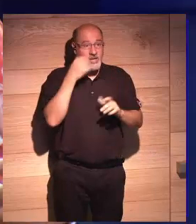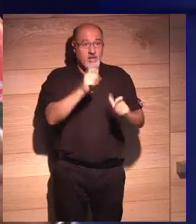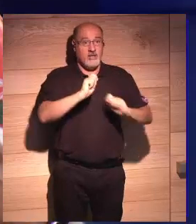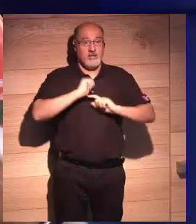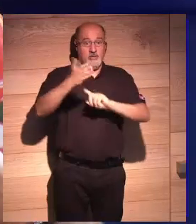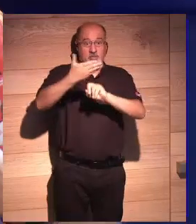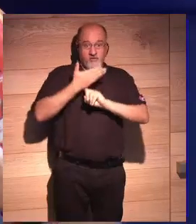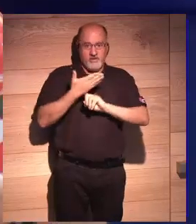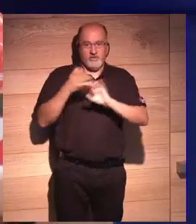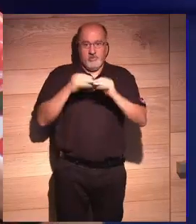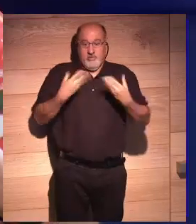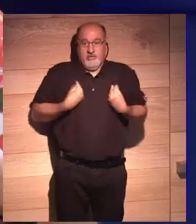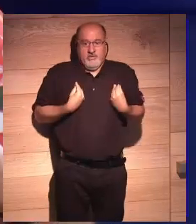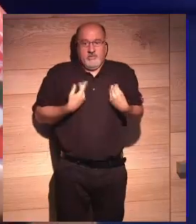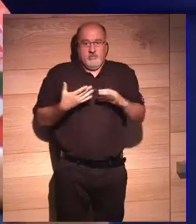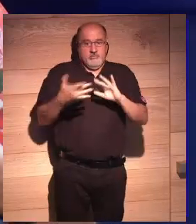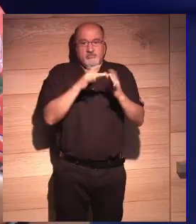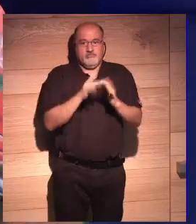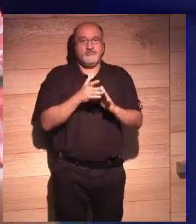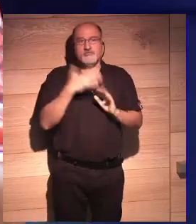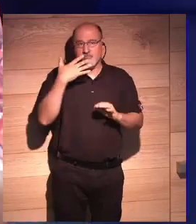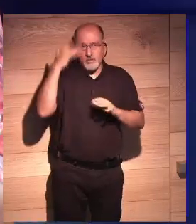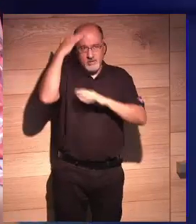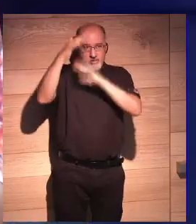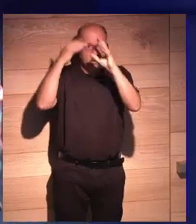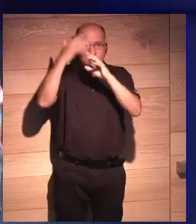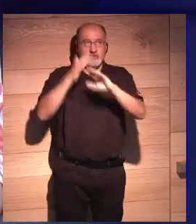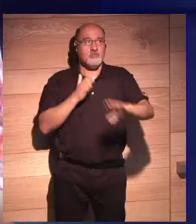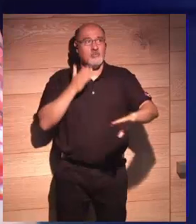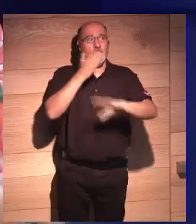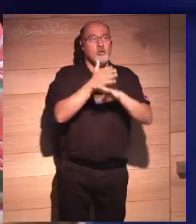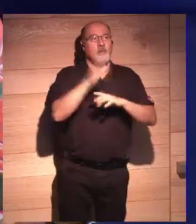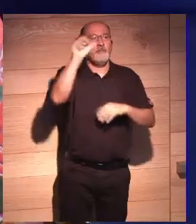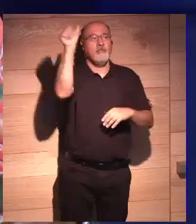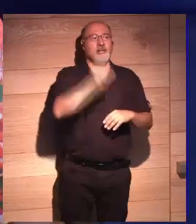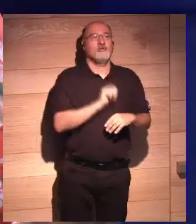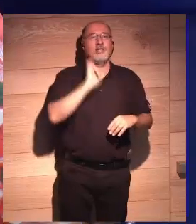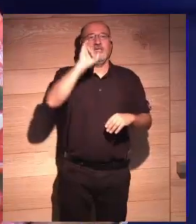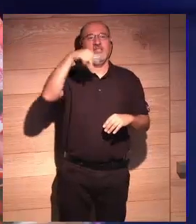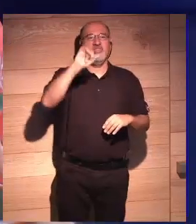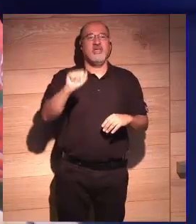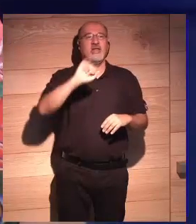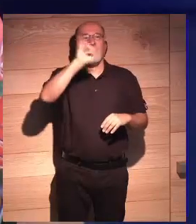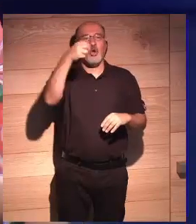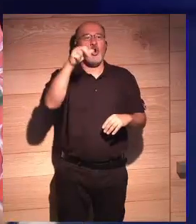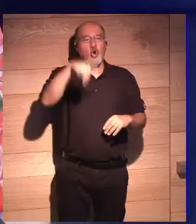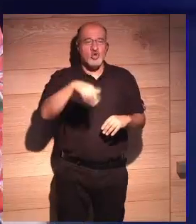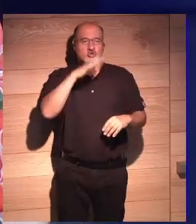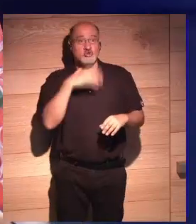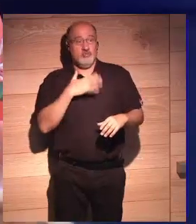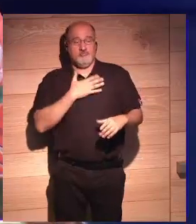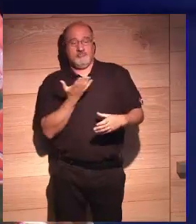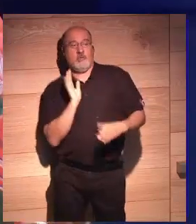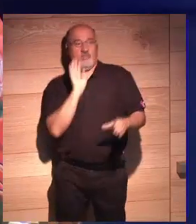experience, and we have to give them tools in order to be able to manage that reality they are experiencing. I have to leave